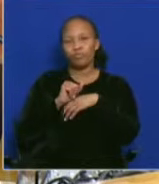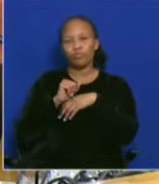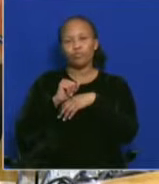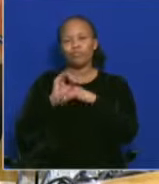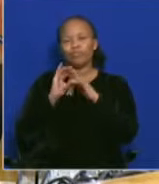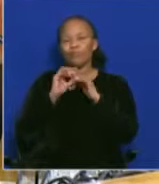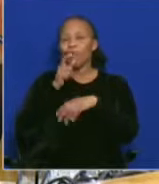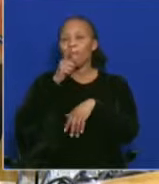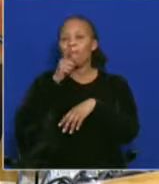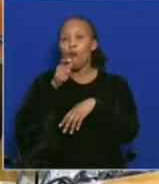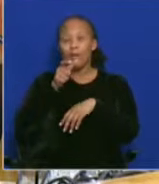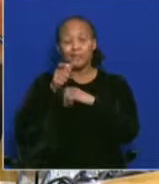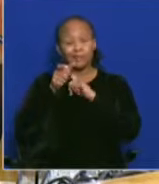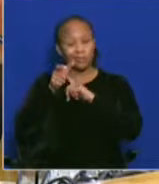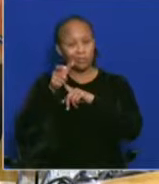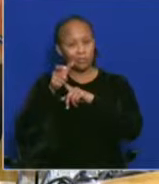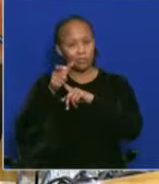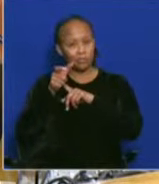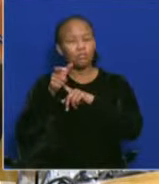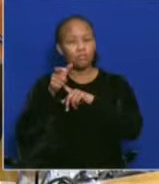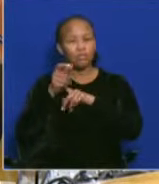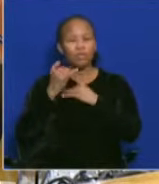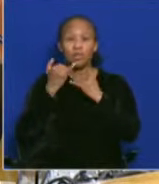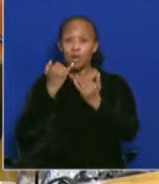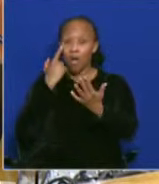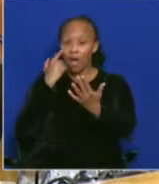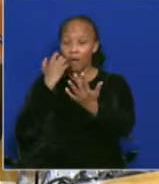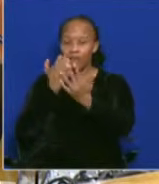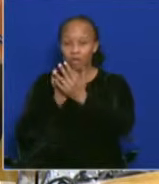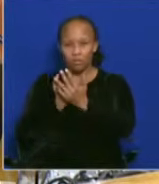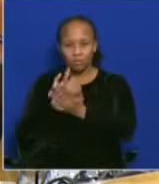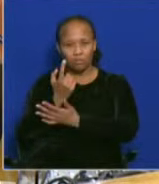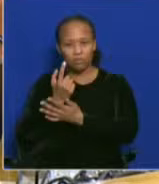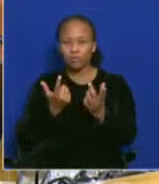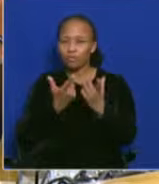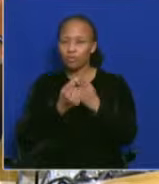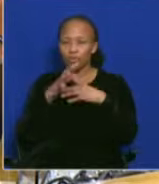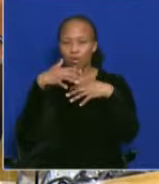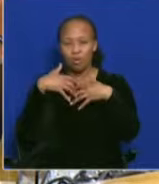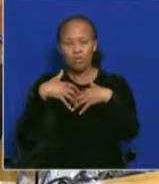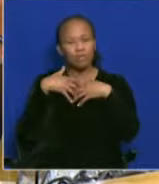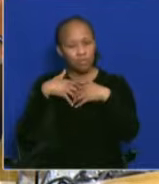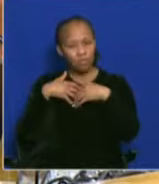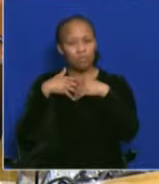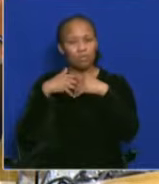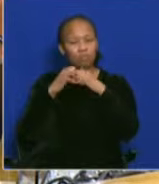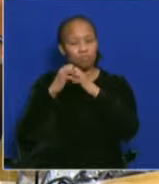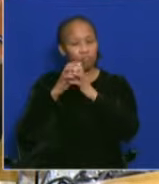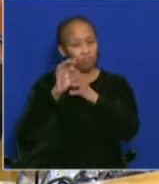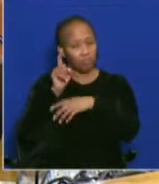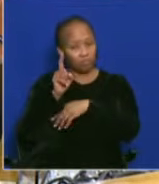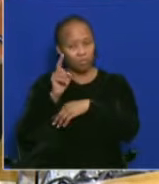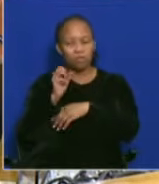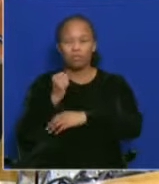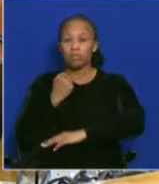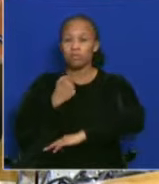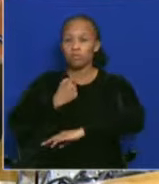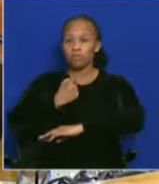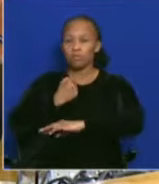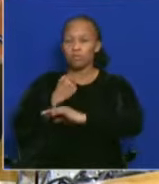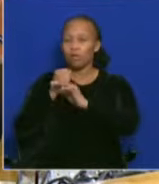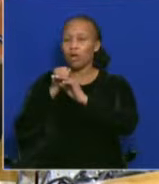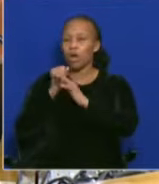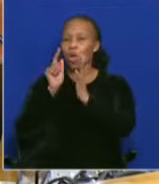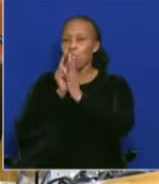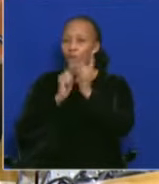reports, and evidence capable of establishing present-day unlawful conduct. It is against that background that